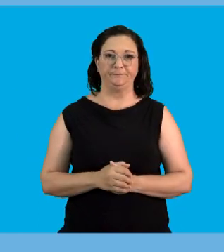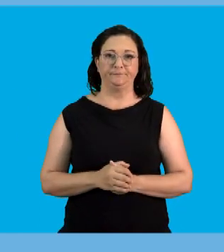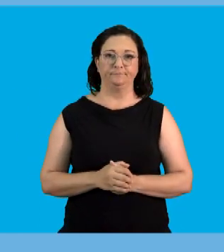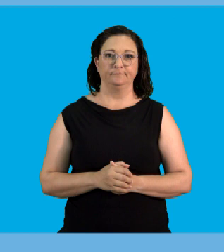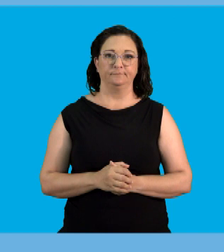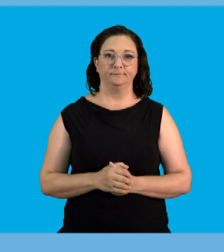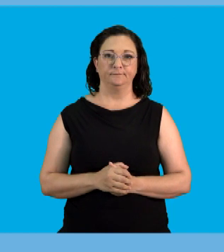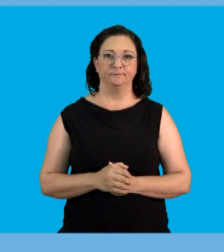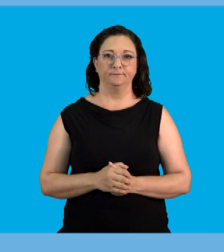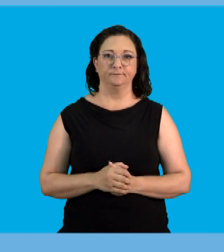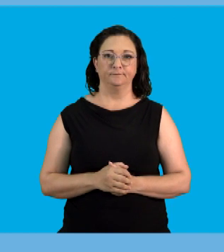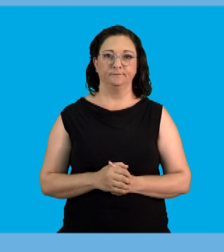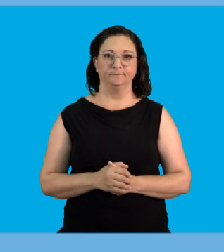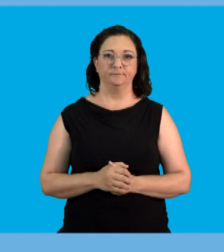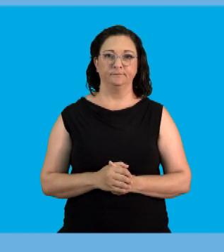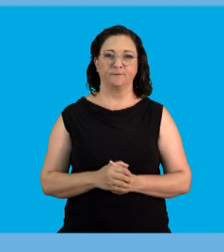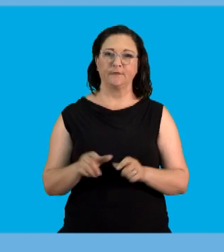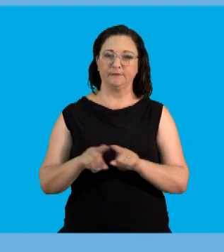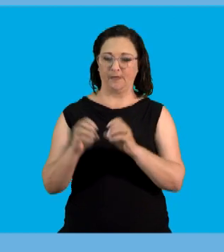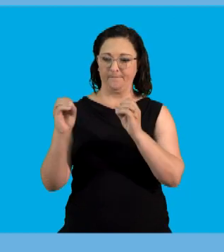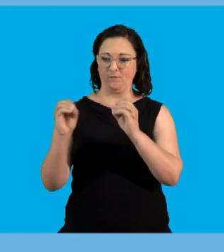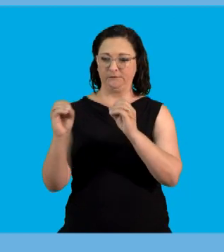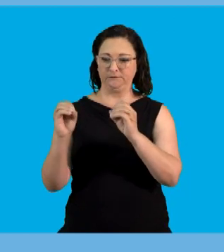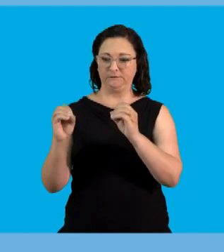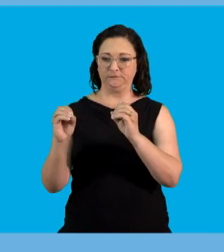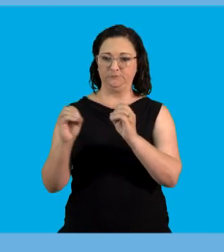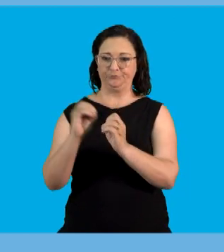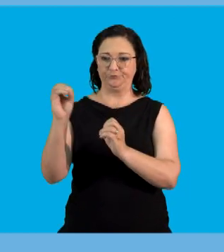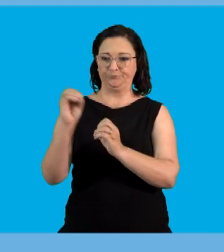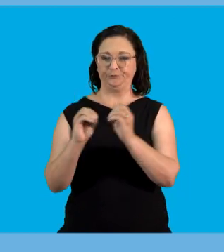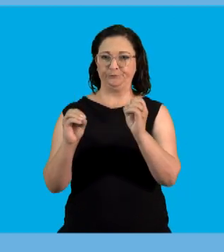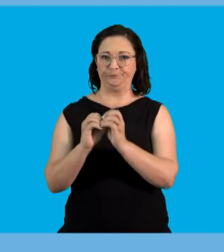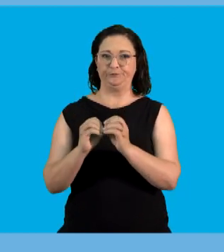and the particles.